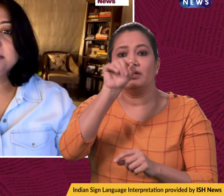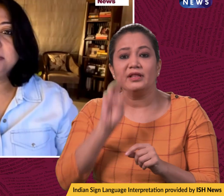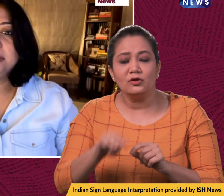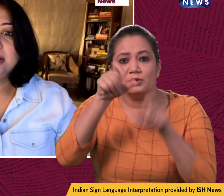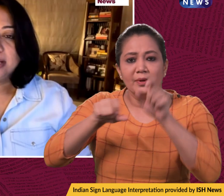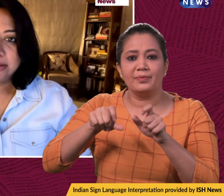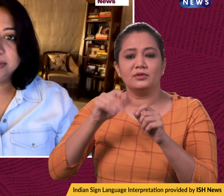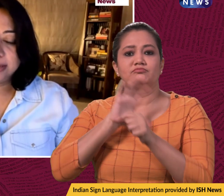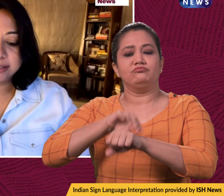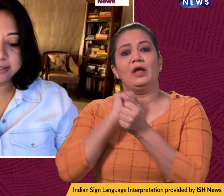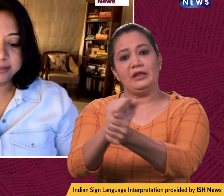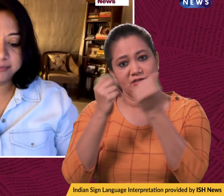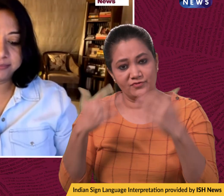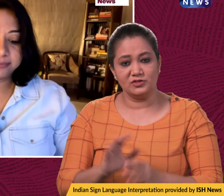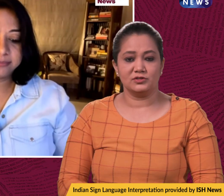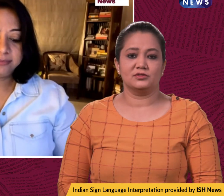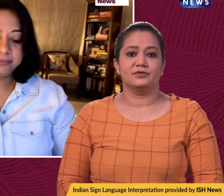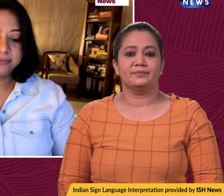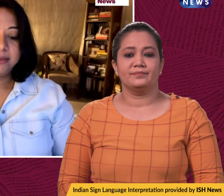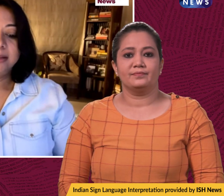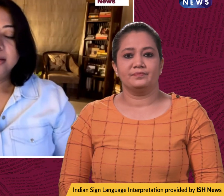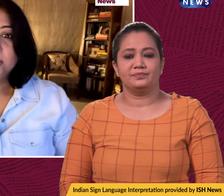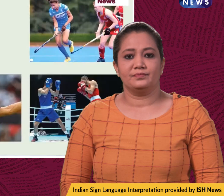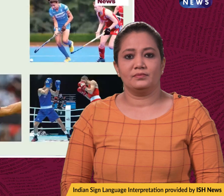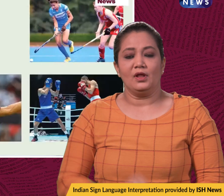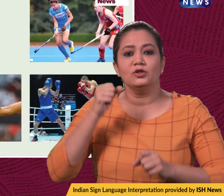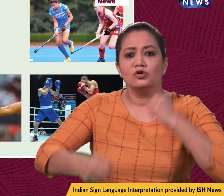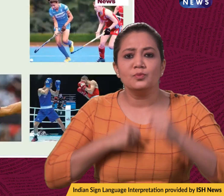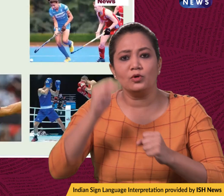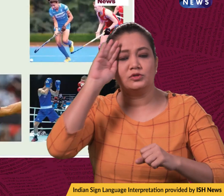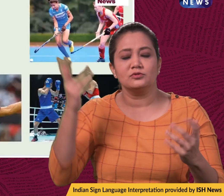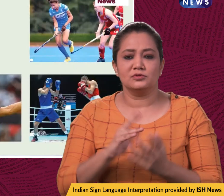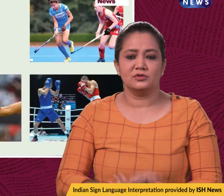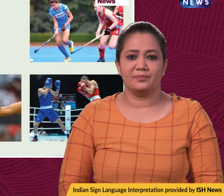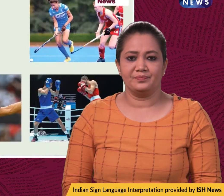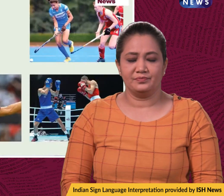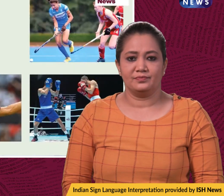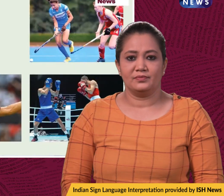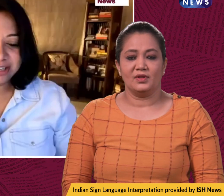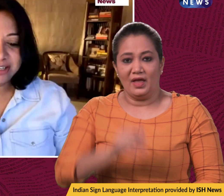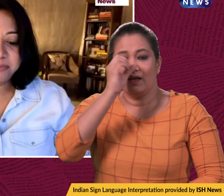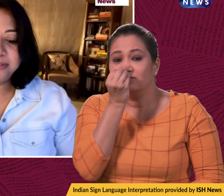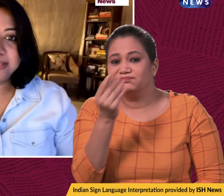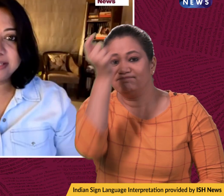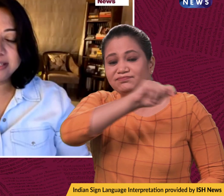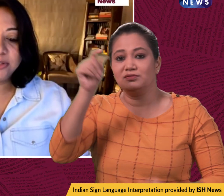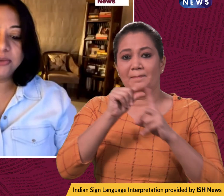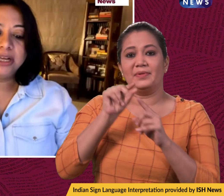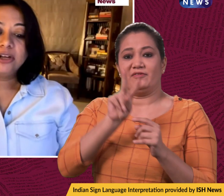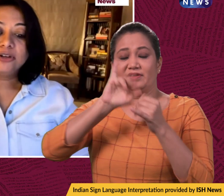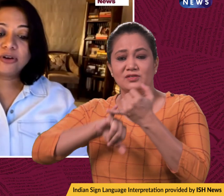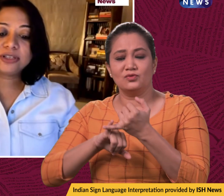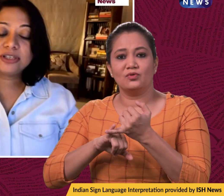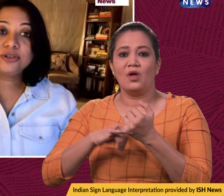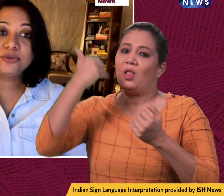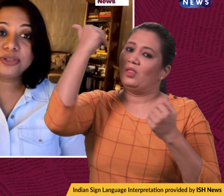10,000 people have been arrested. A quick update from sports as well. India's shuttler PB Sindhu